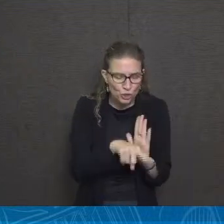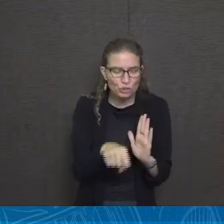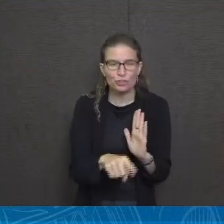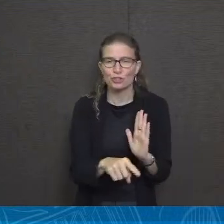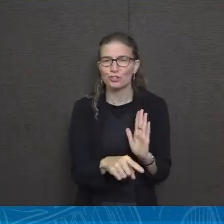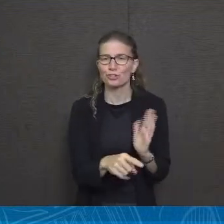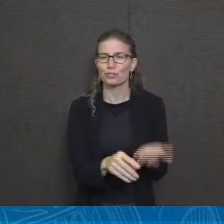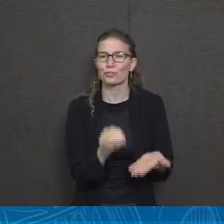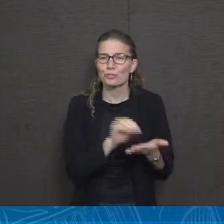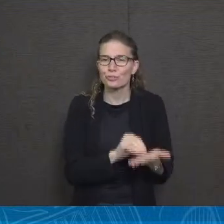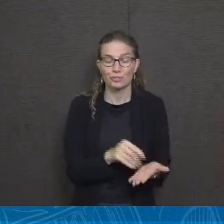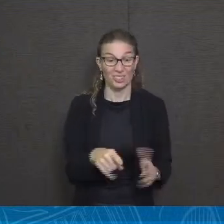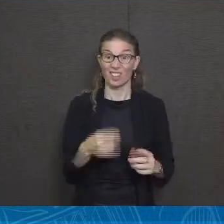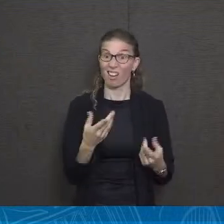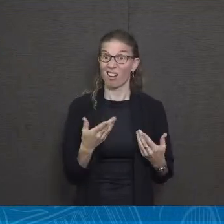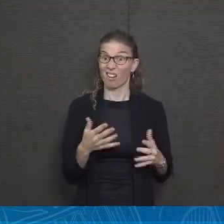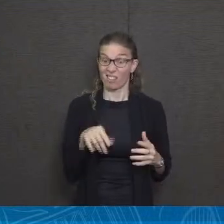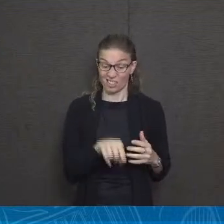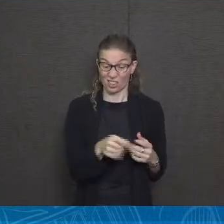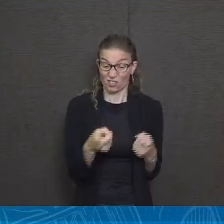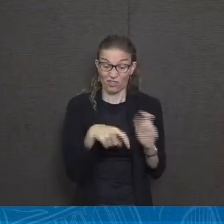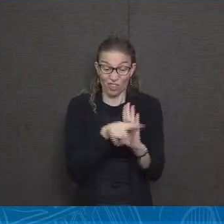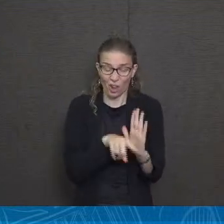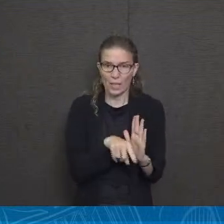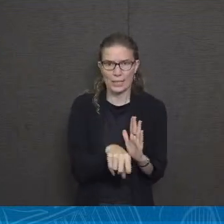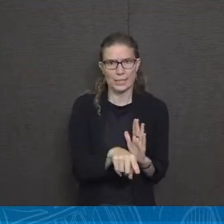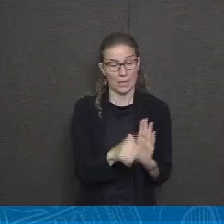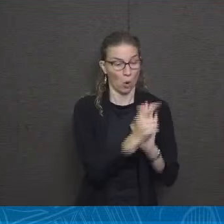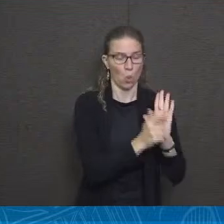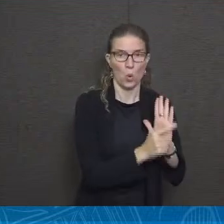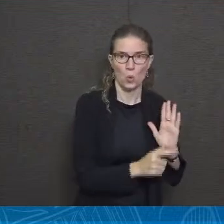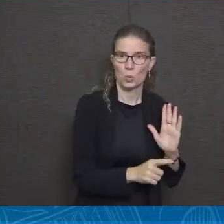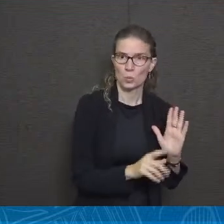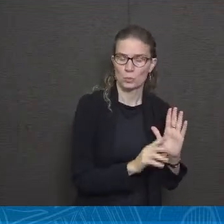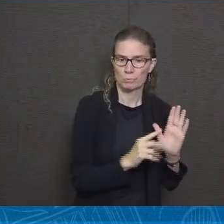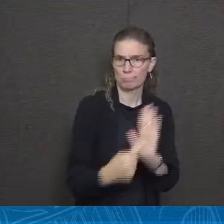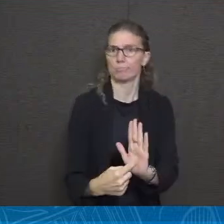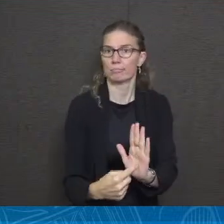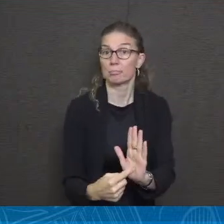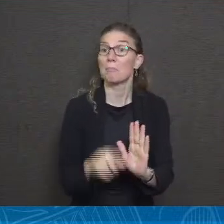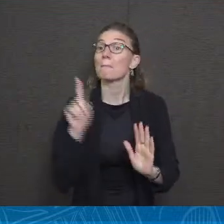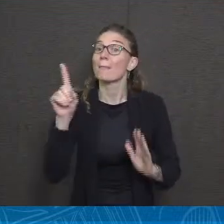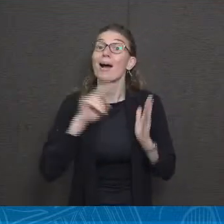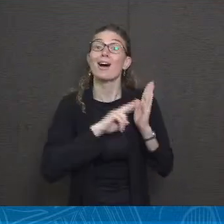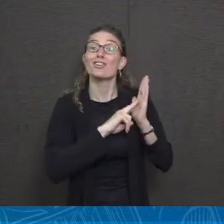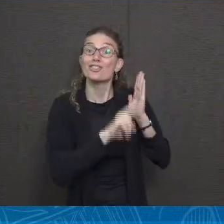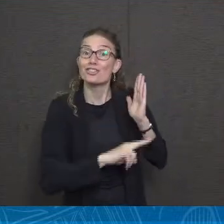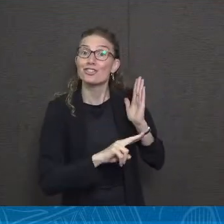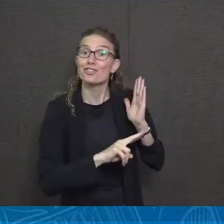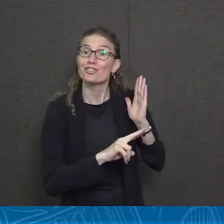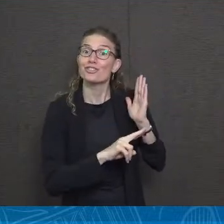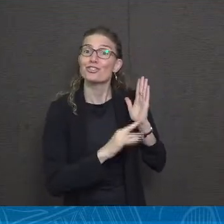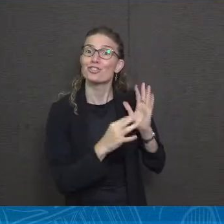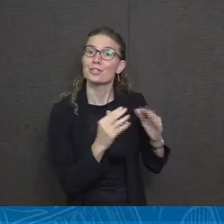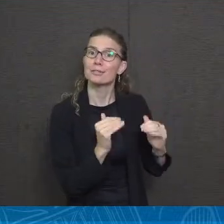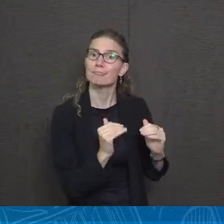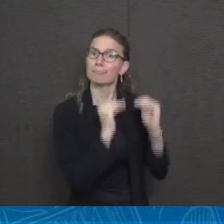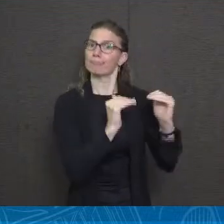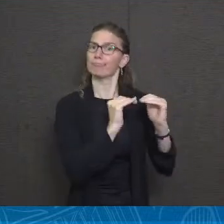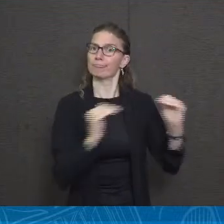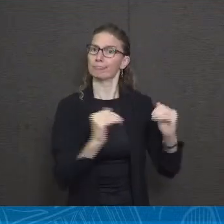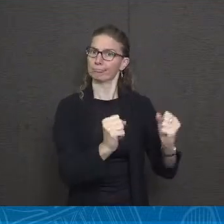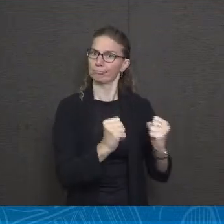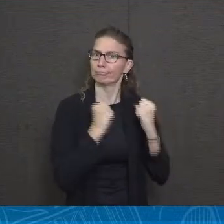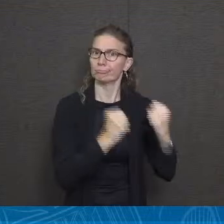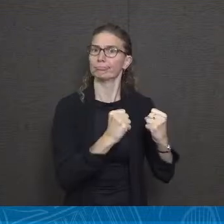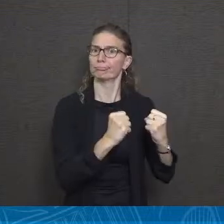the DRR aspects, and that's the thing that having the treaty could make a difference, or just even that normalization, because it